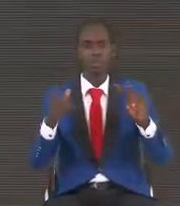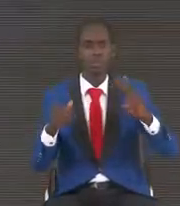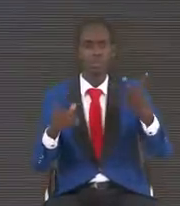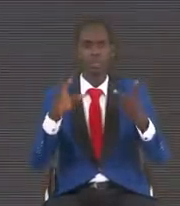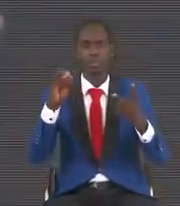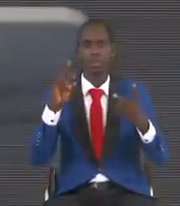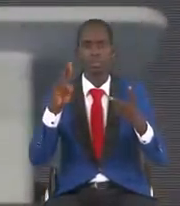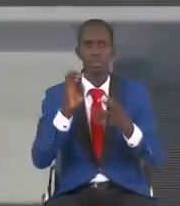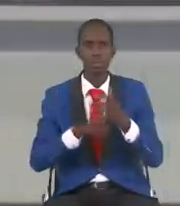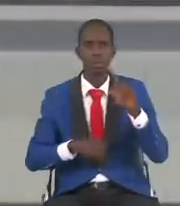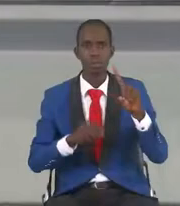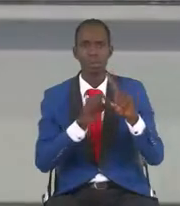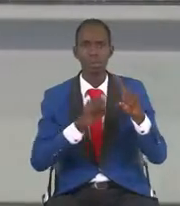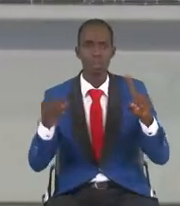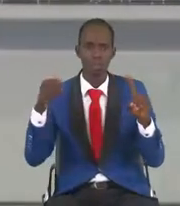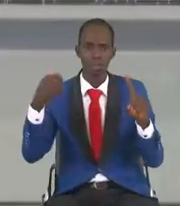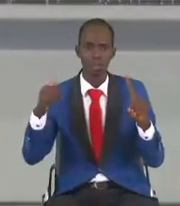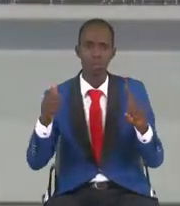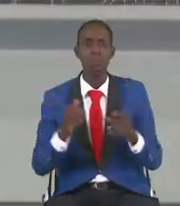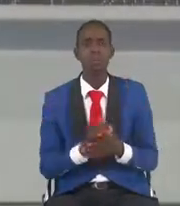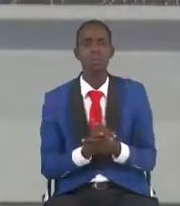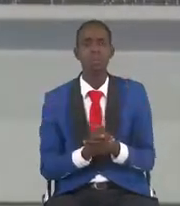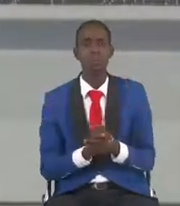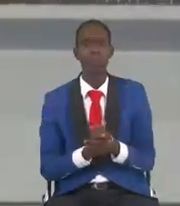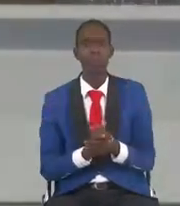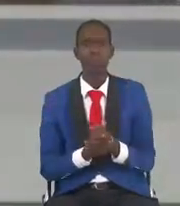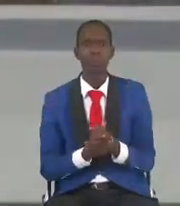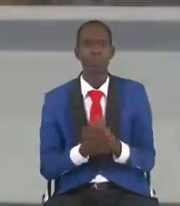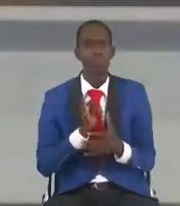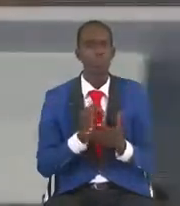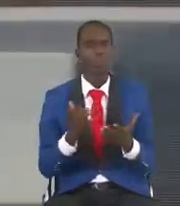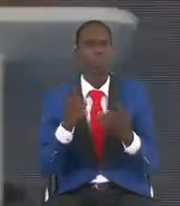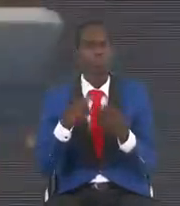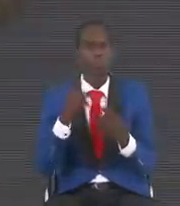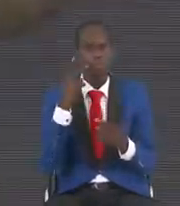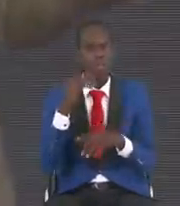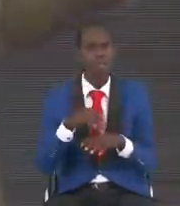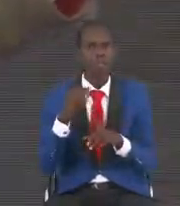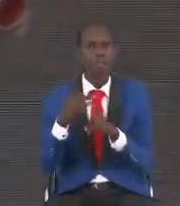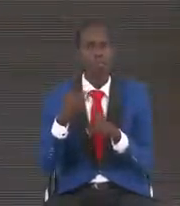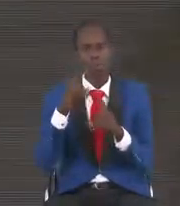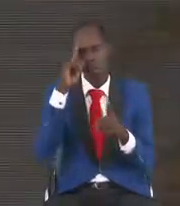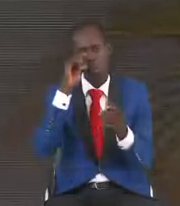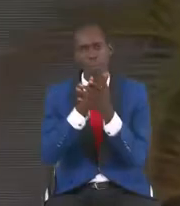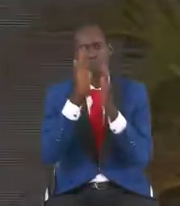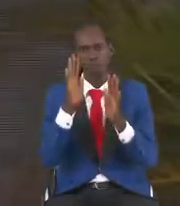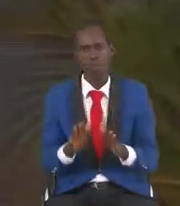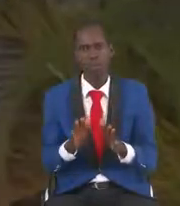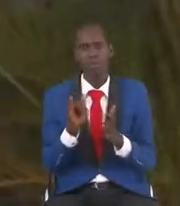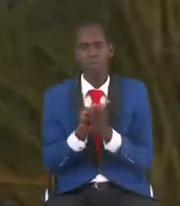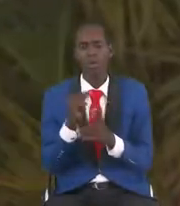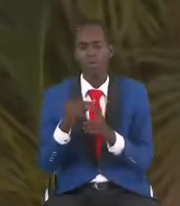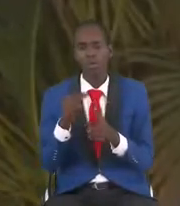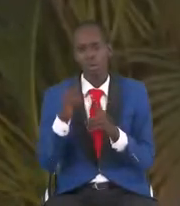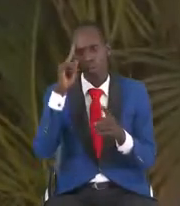chapter 1, we're looking at verse 10. Look at, I want you to look at the word deliver. I want you to look at that word deliver in